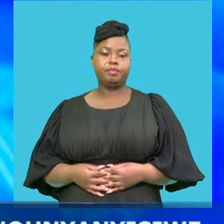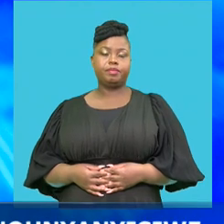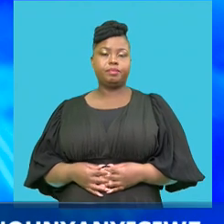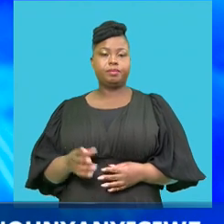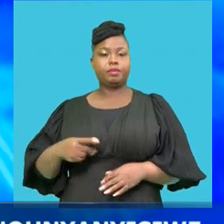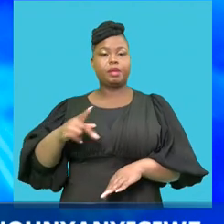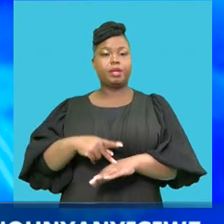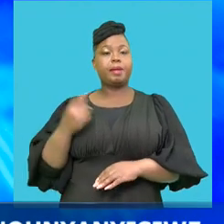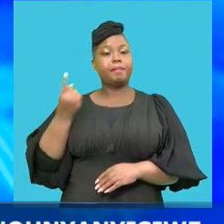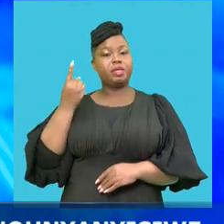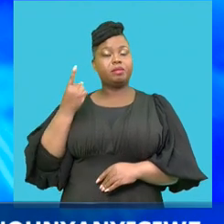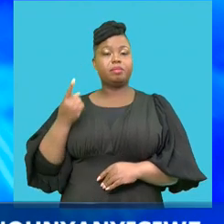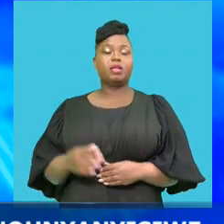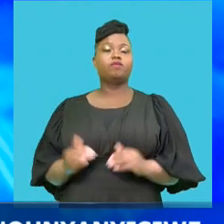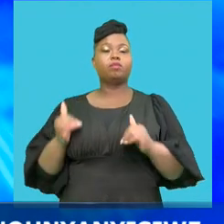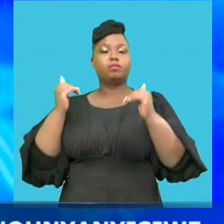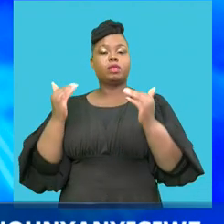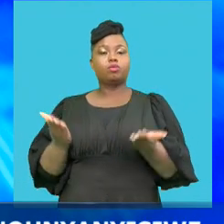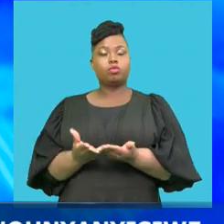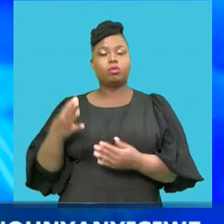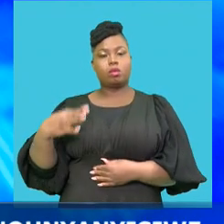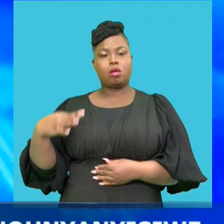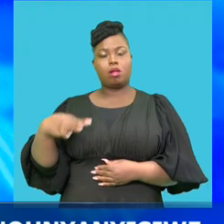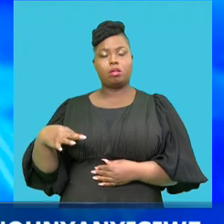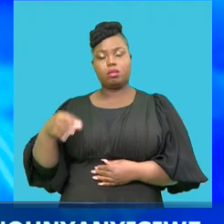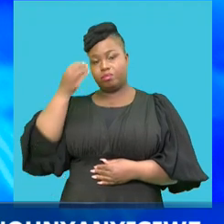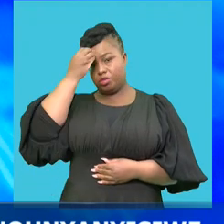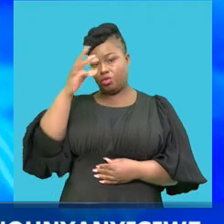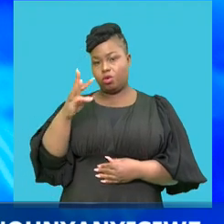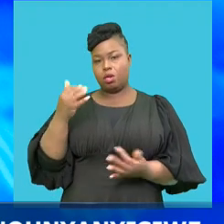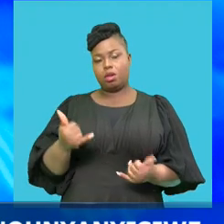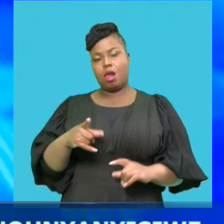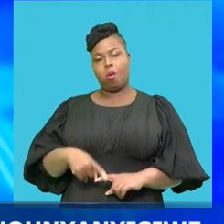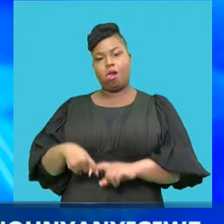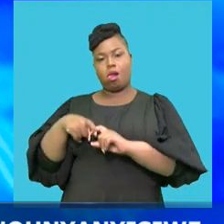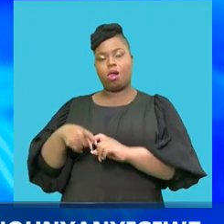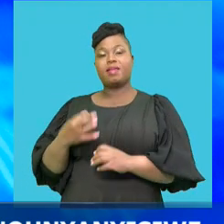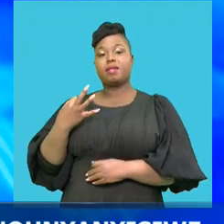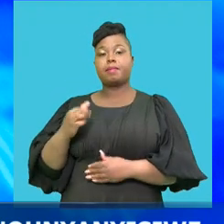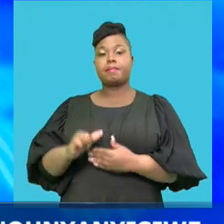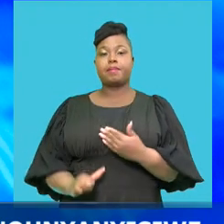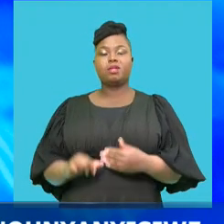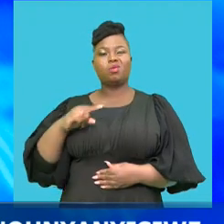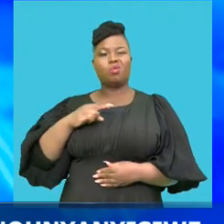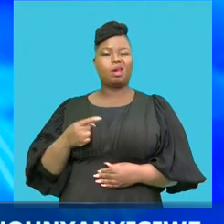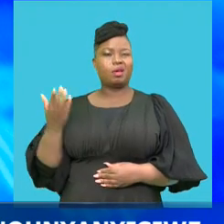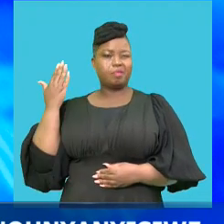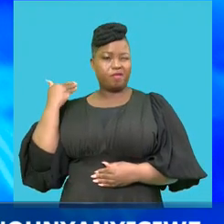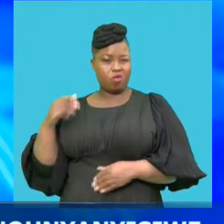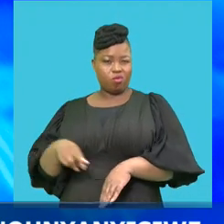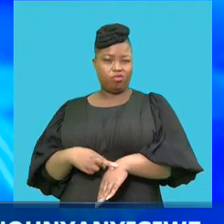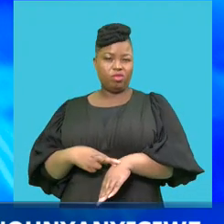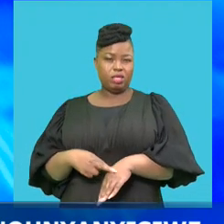Inqununu yesikolo samabanga aphakamileyo i-Pretoria High School for Girls inqunyanyisiwe inyanga ezintathu ngenxa yezityholo